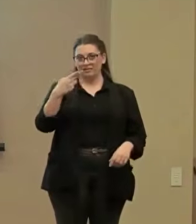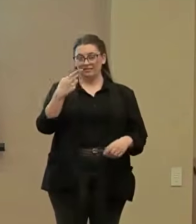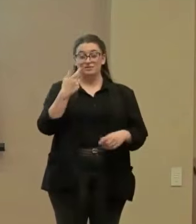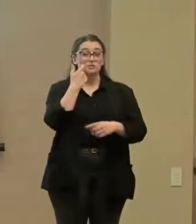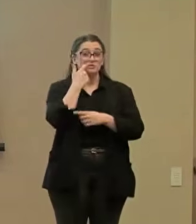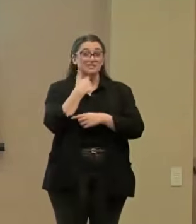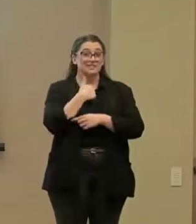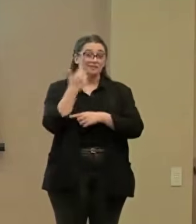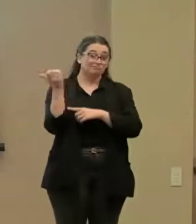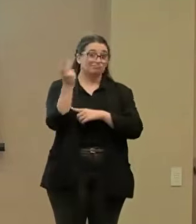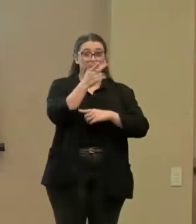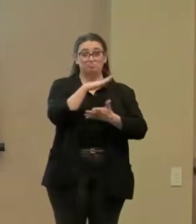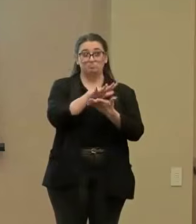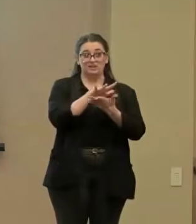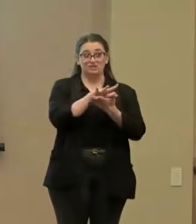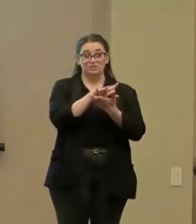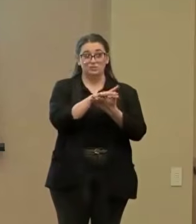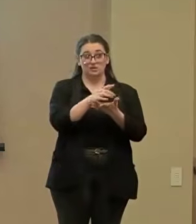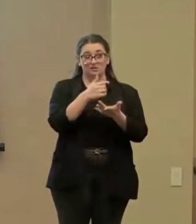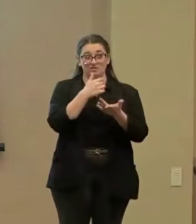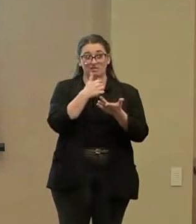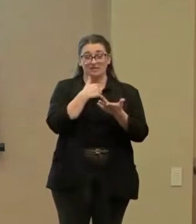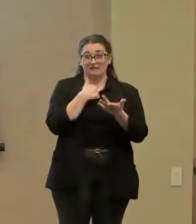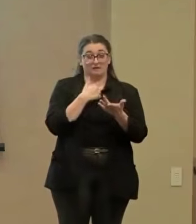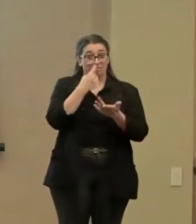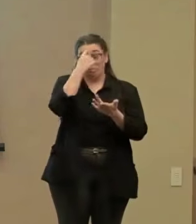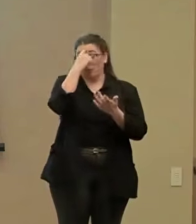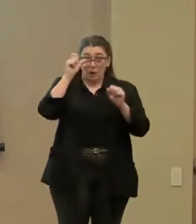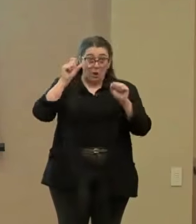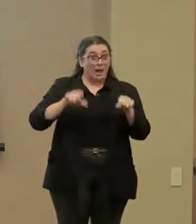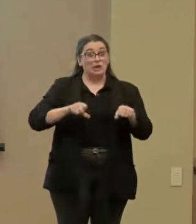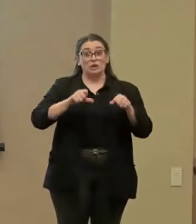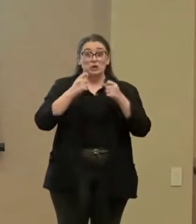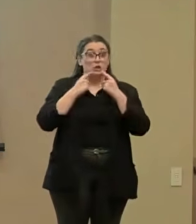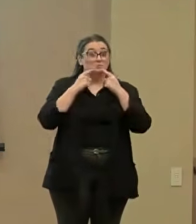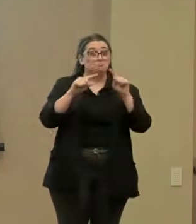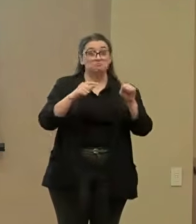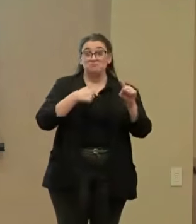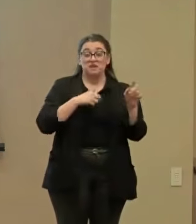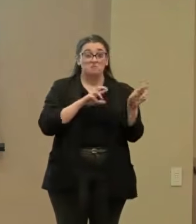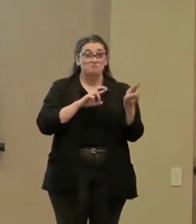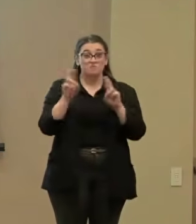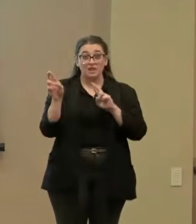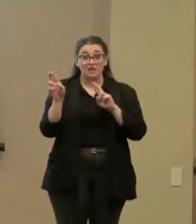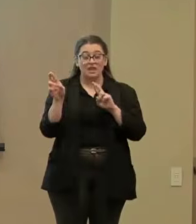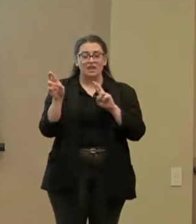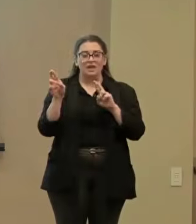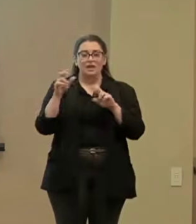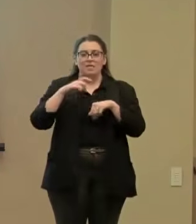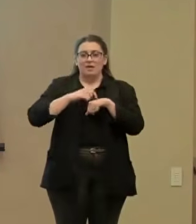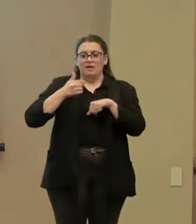to school and I thought I could do it. I was like, I'm ready. And